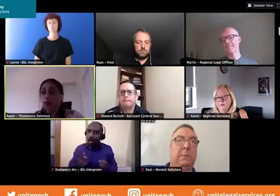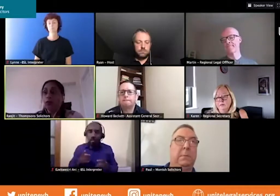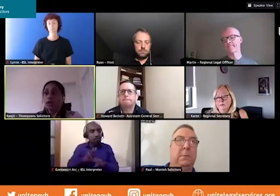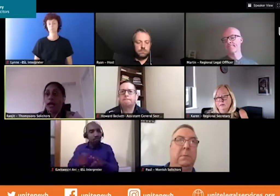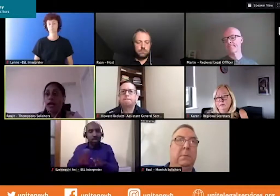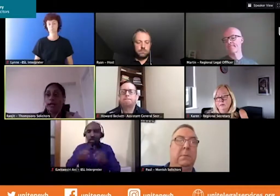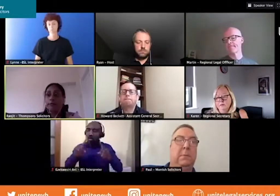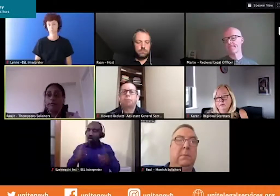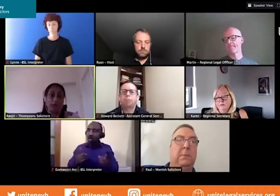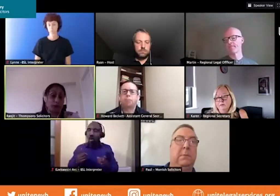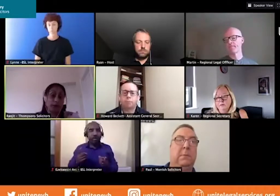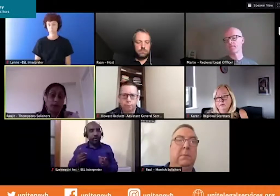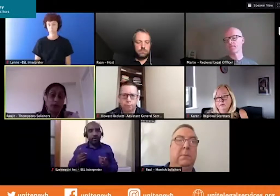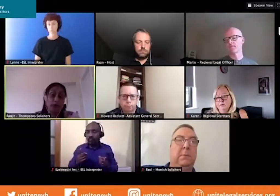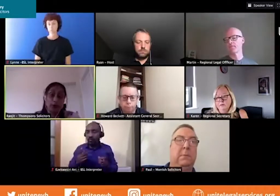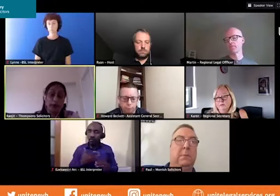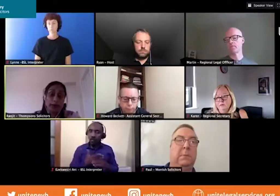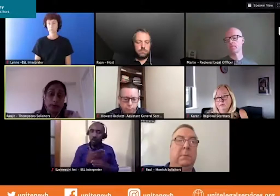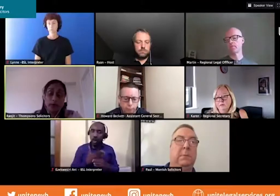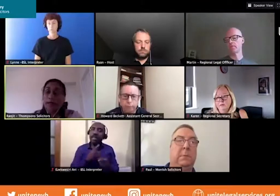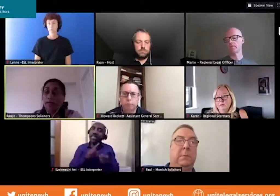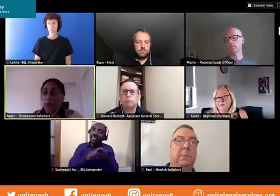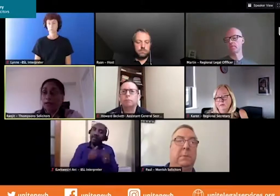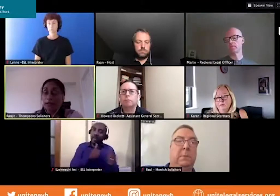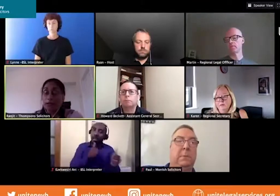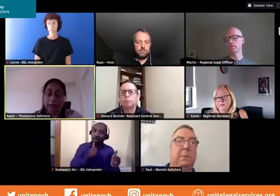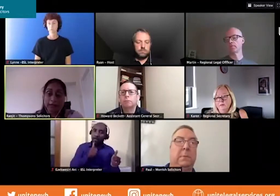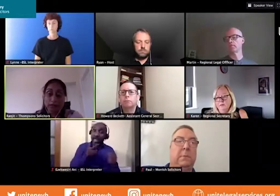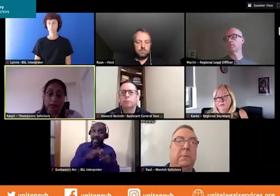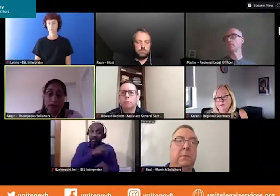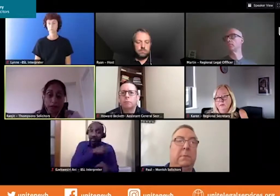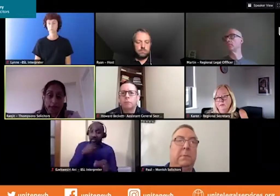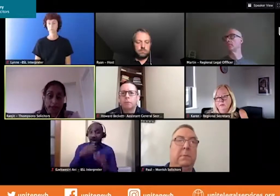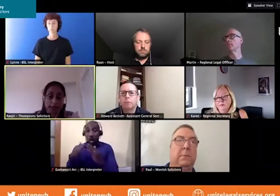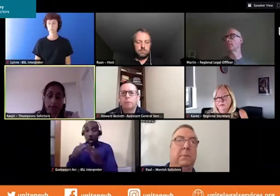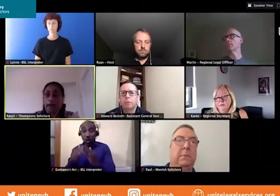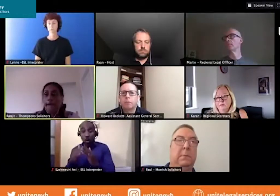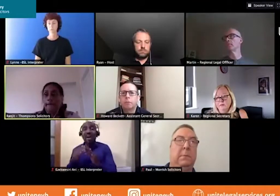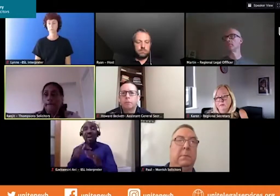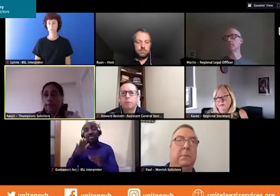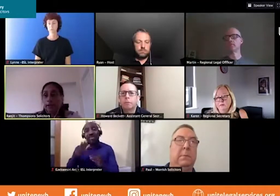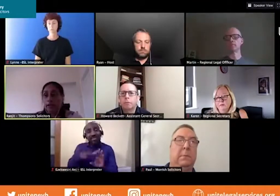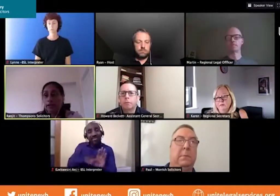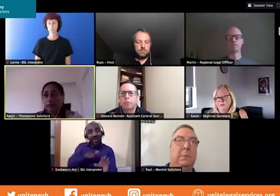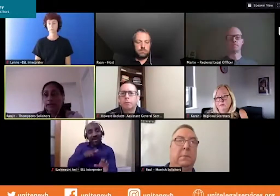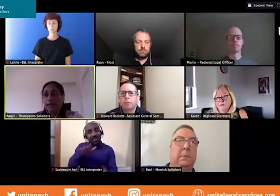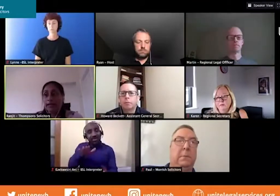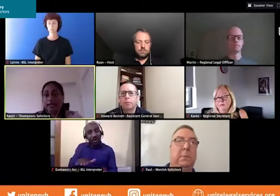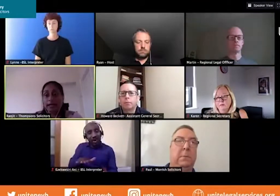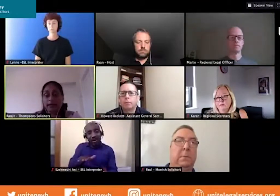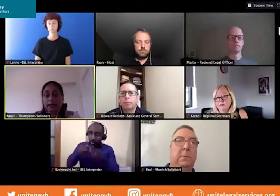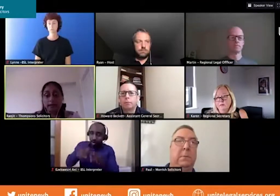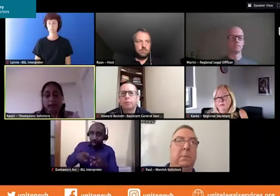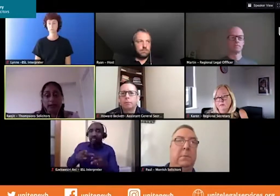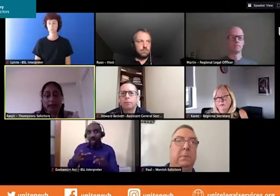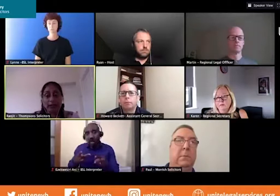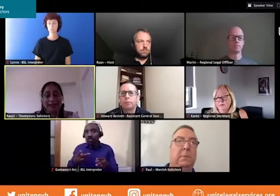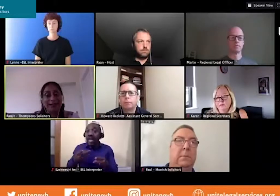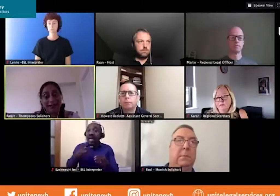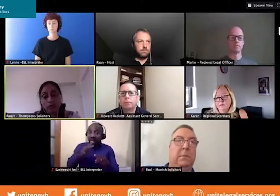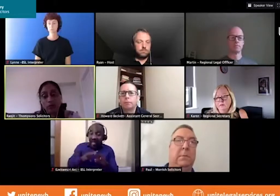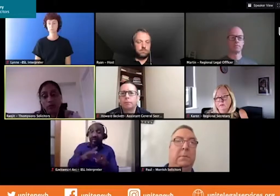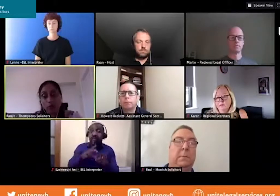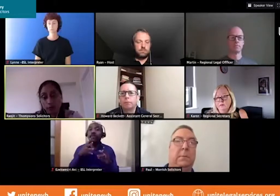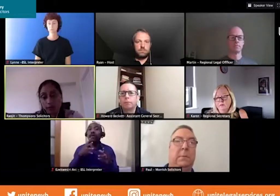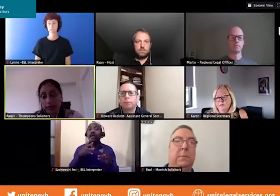for an employee to work from home as well as look after a young child. But I would say that if the employer has